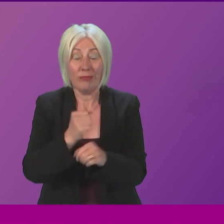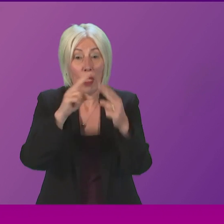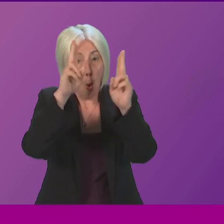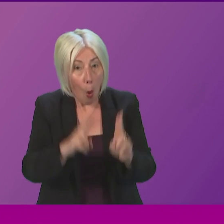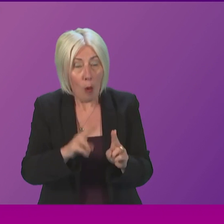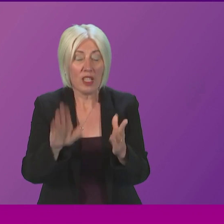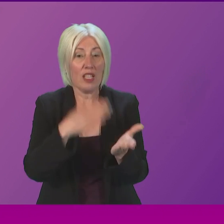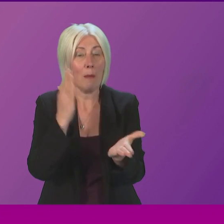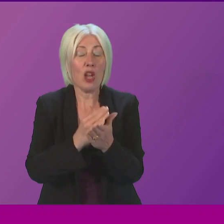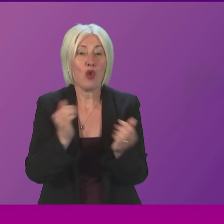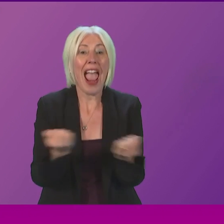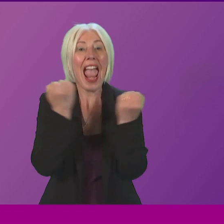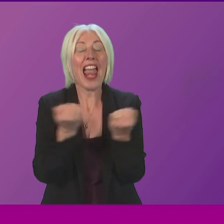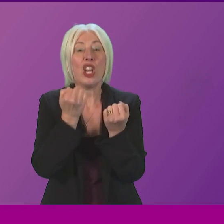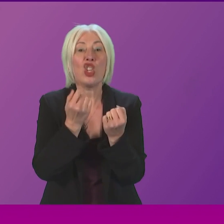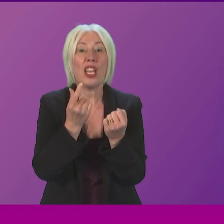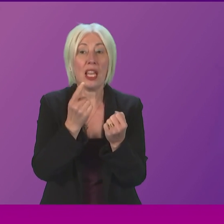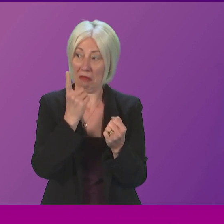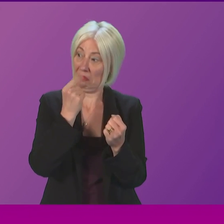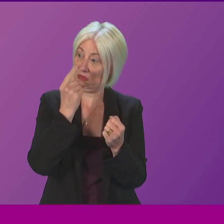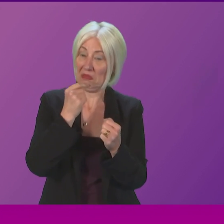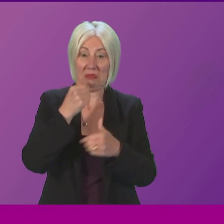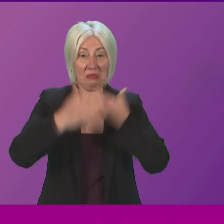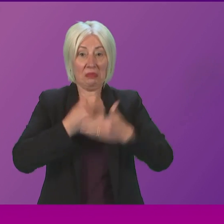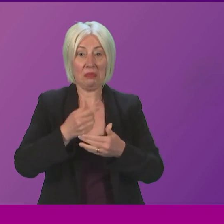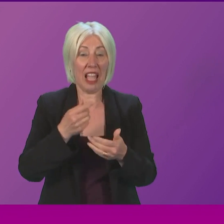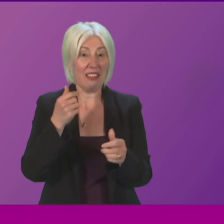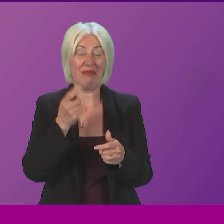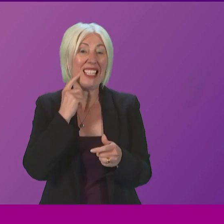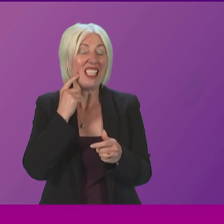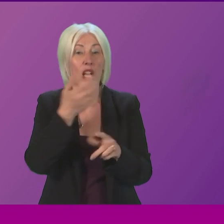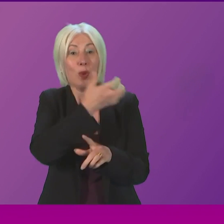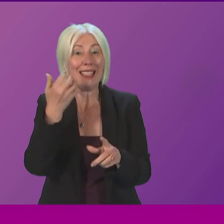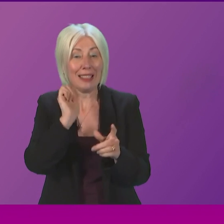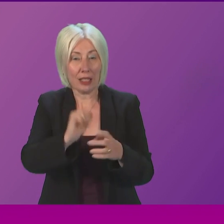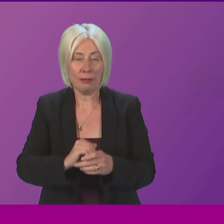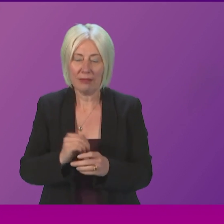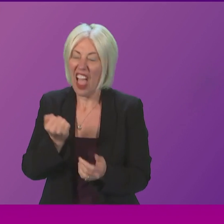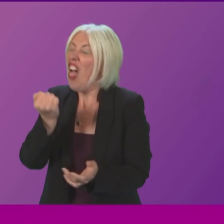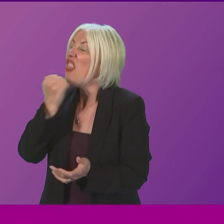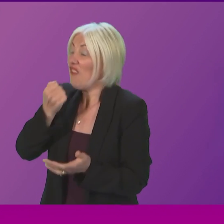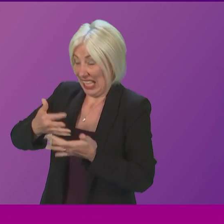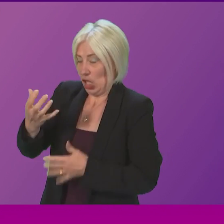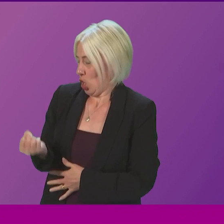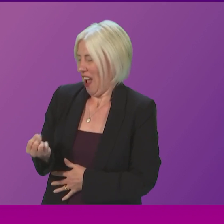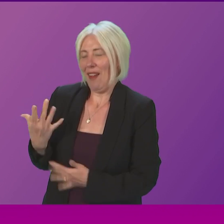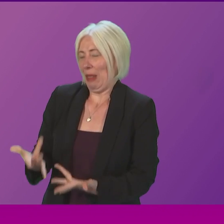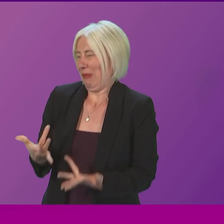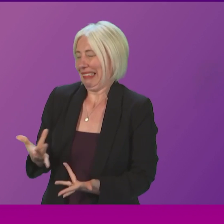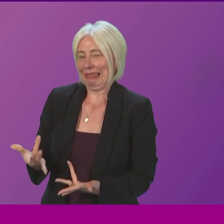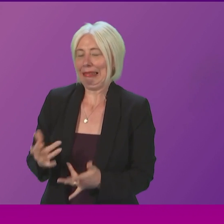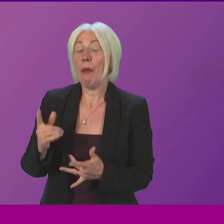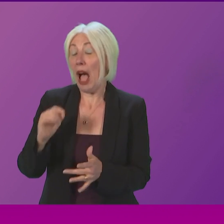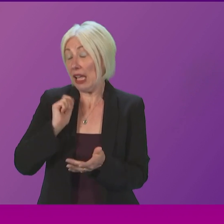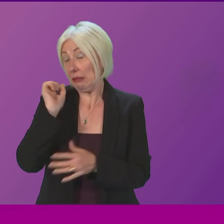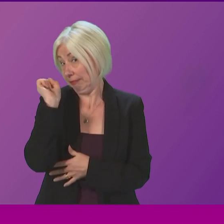make them energy efficient and affordable to heat? First Minister. We'll have the exact figures to hand, and I'm happy to the appropriate Minister writes to